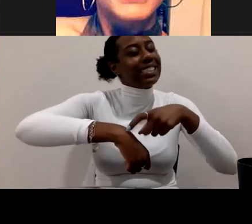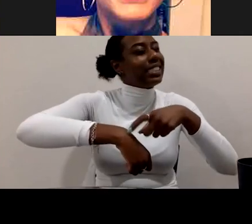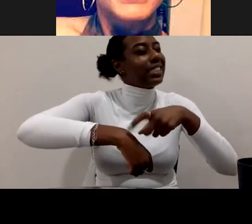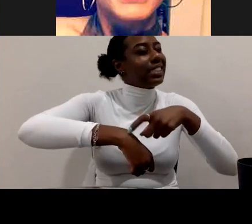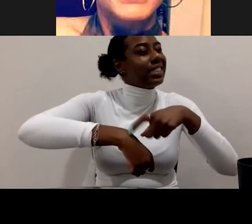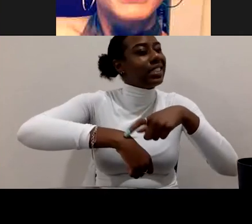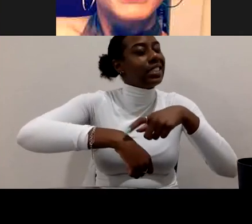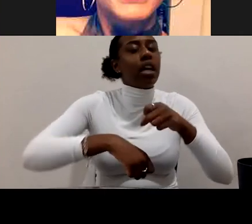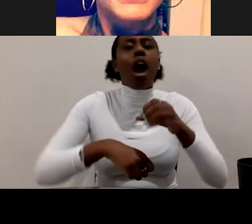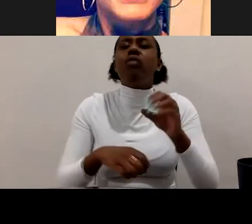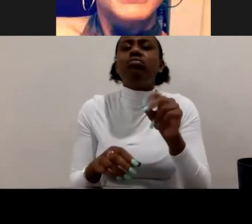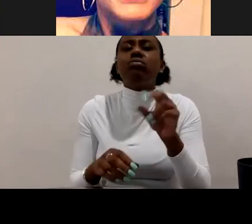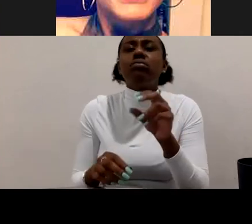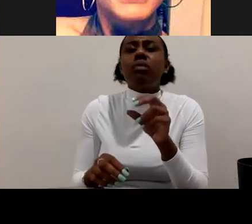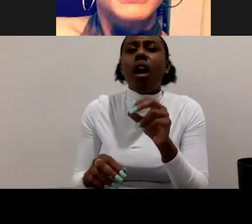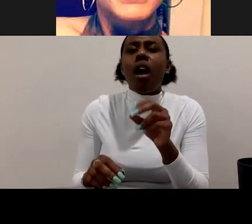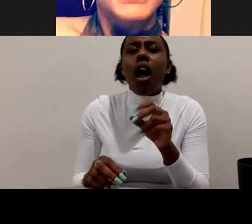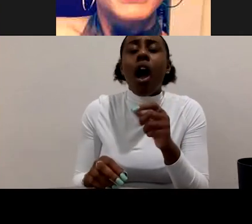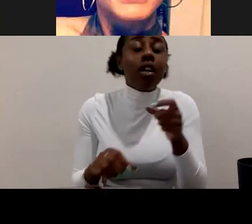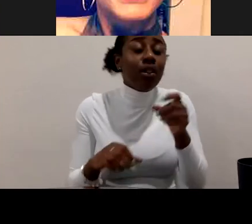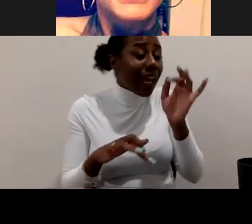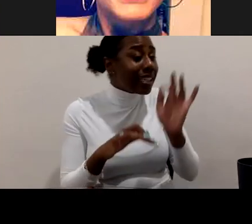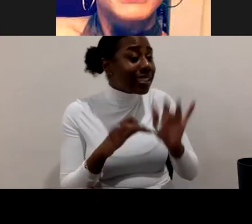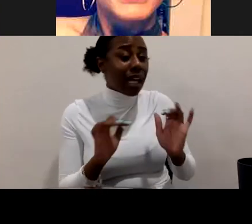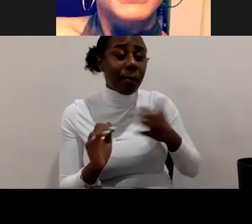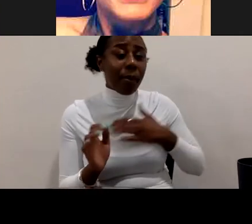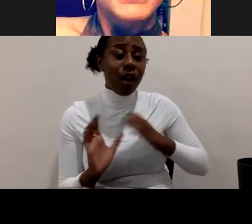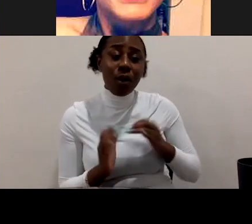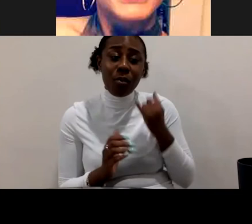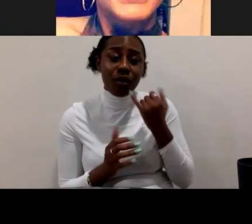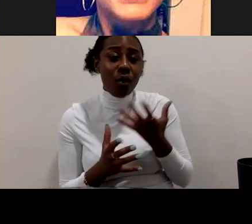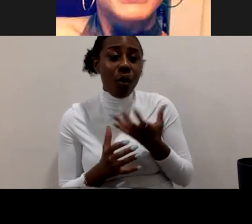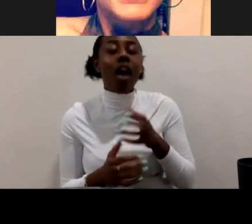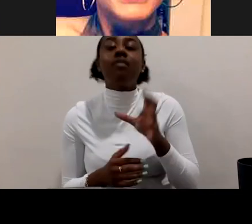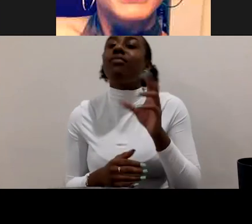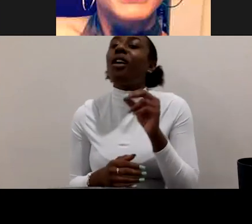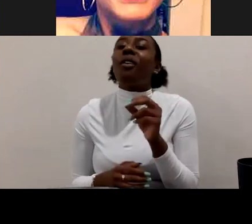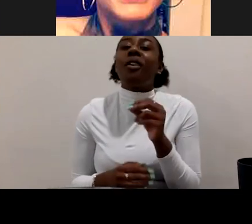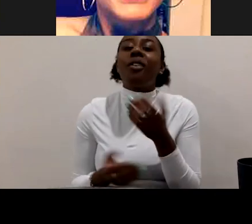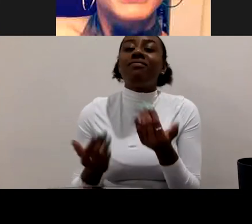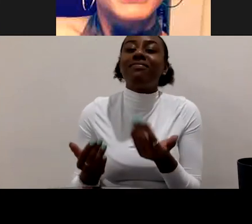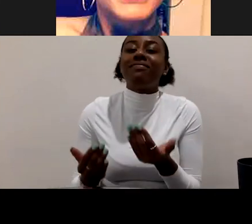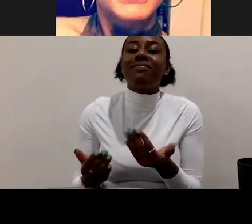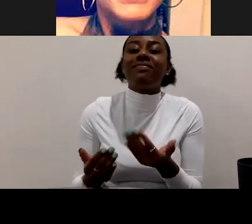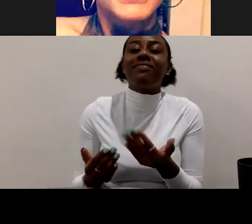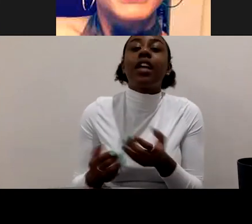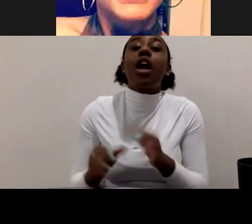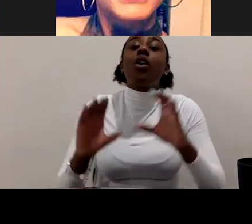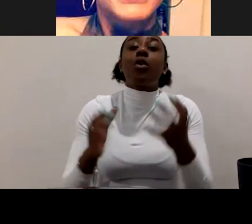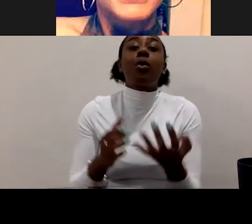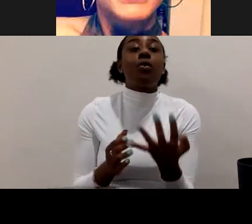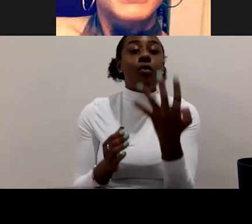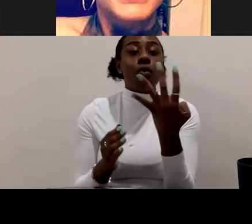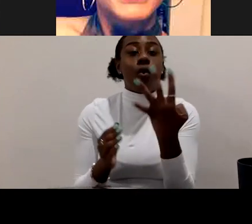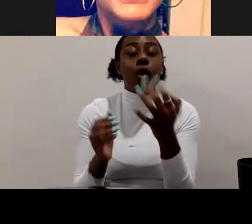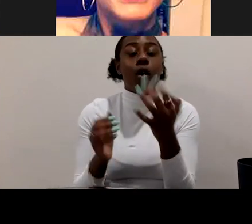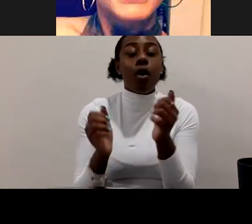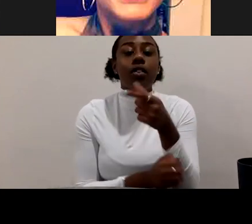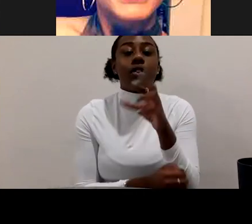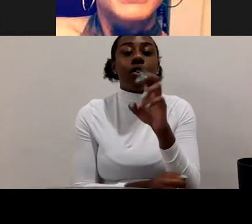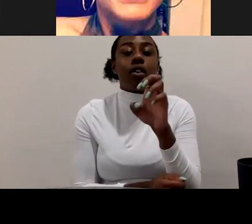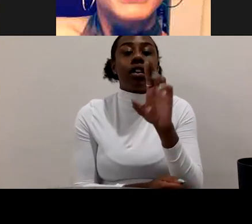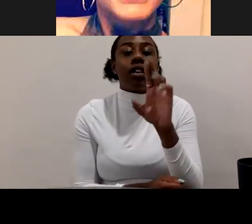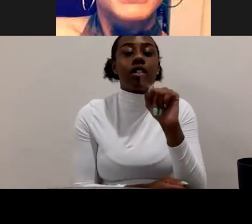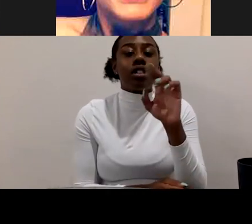You're out if you want. Yes, please. We were group four with Gretchen and Catherine, I